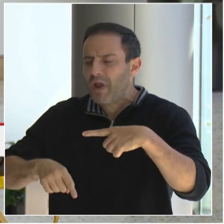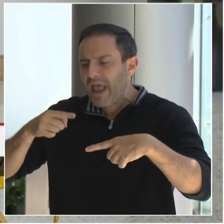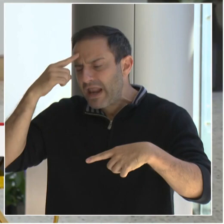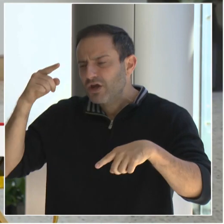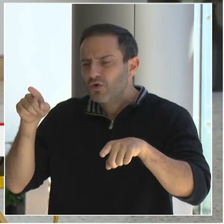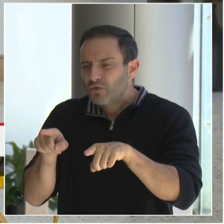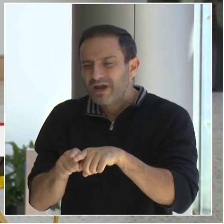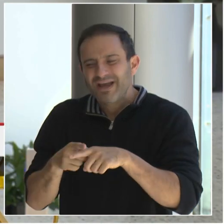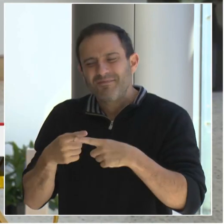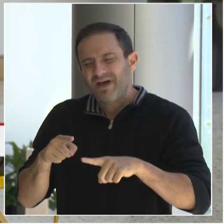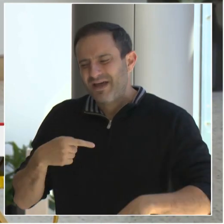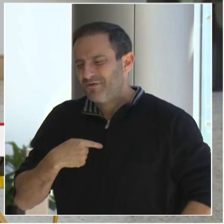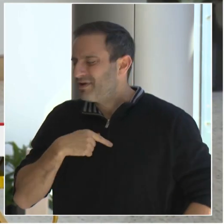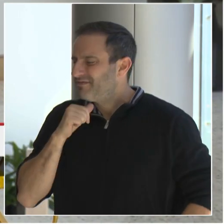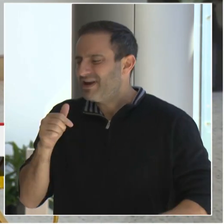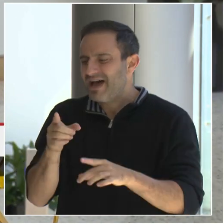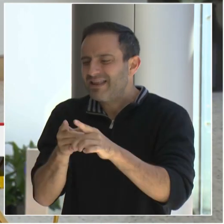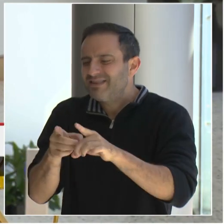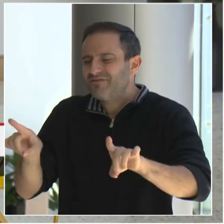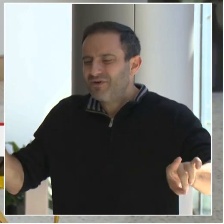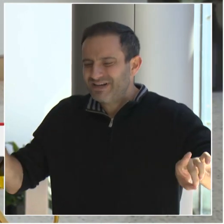a divorce.